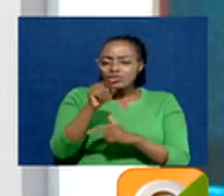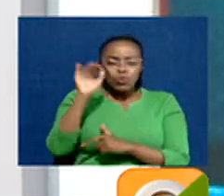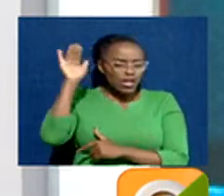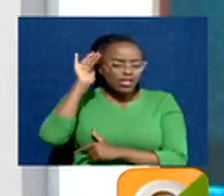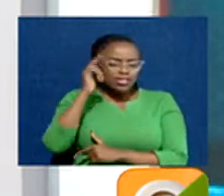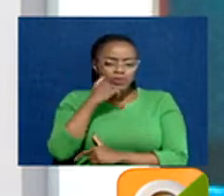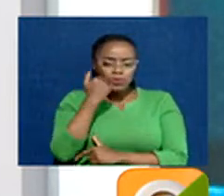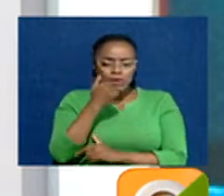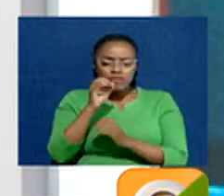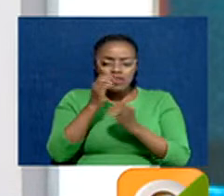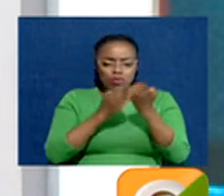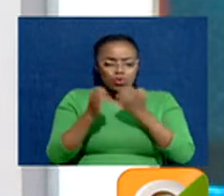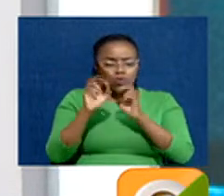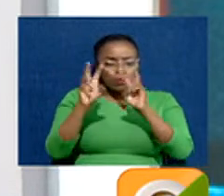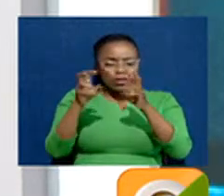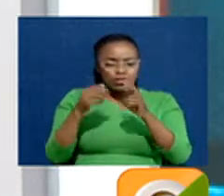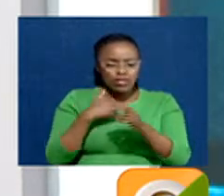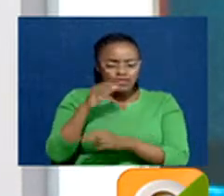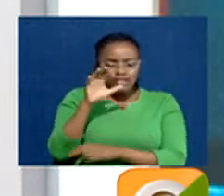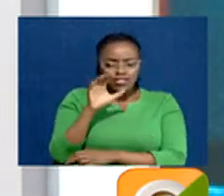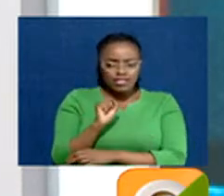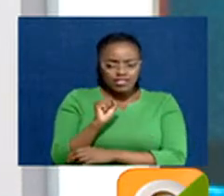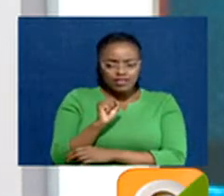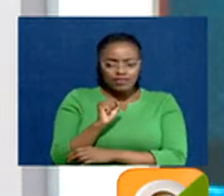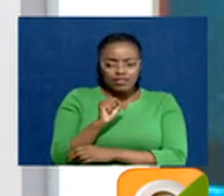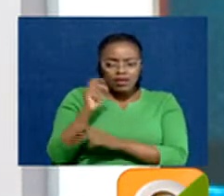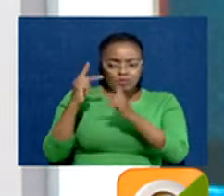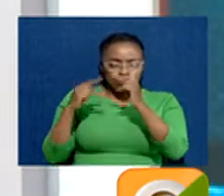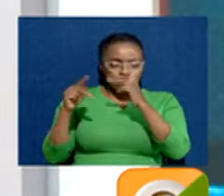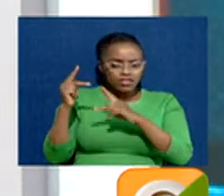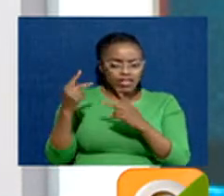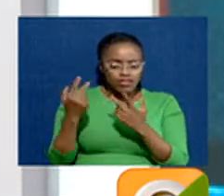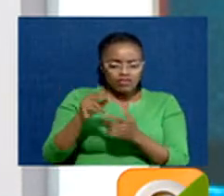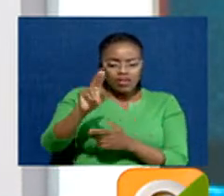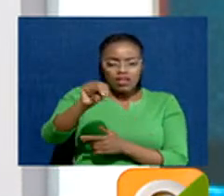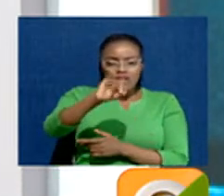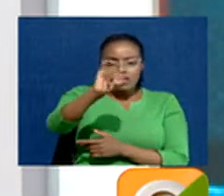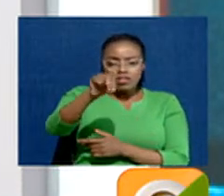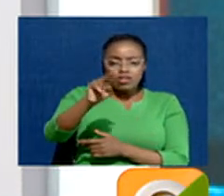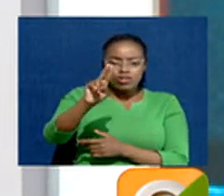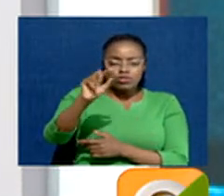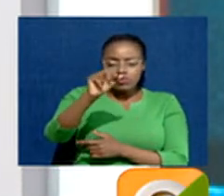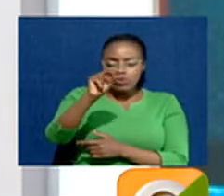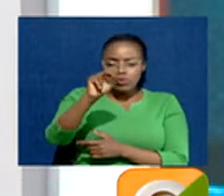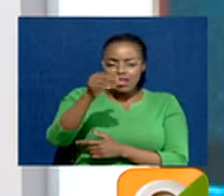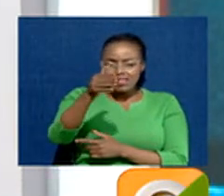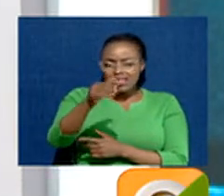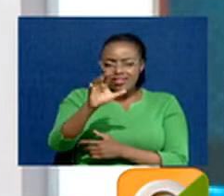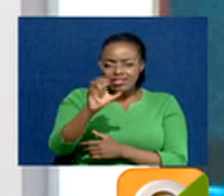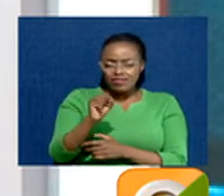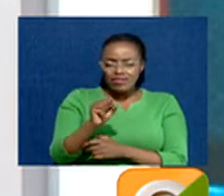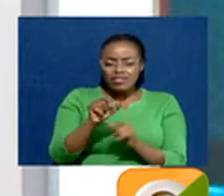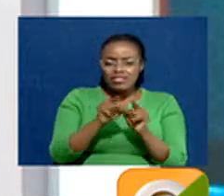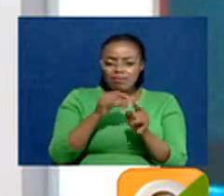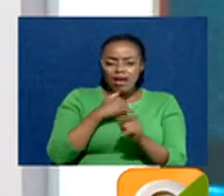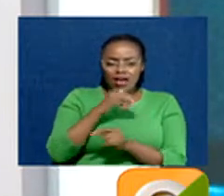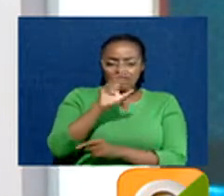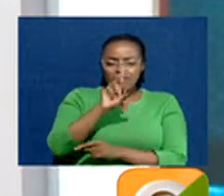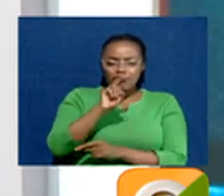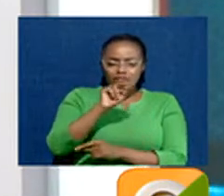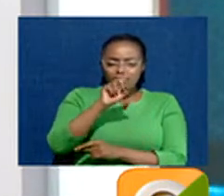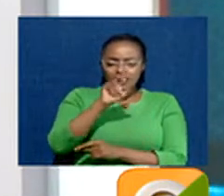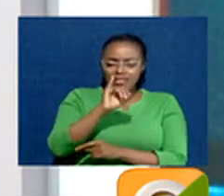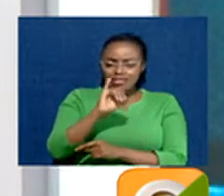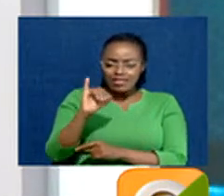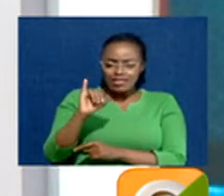it's about economic matters, you have the cabinet secretary, Professor Njuguna Ndungu, sitting there in cabinet, but you also have Devin D. So who should